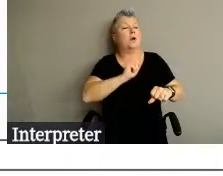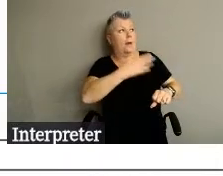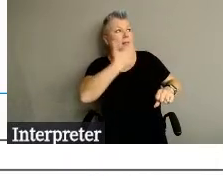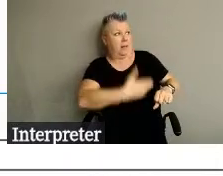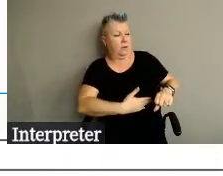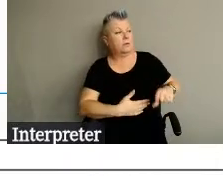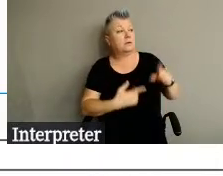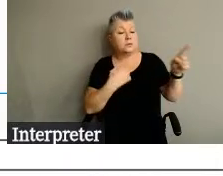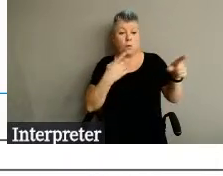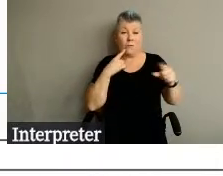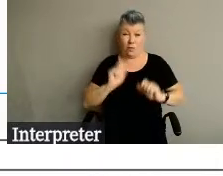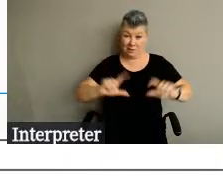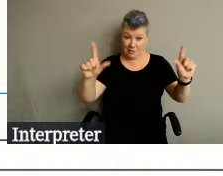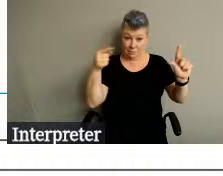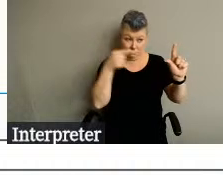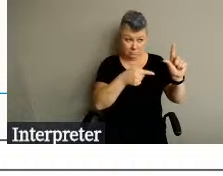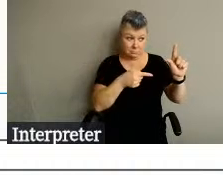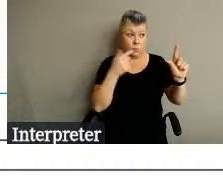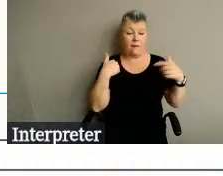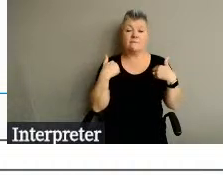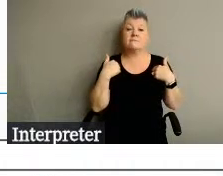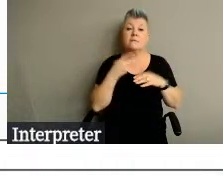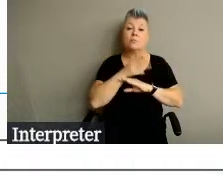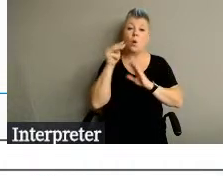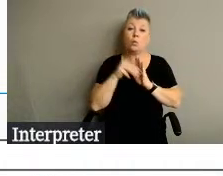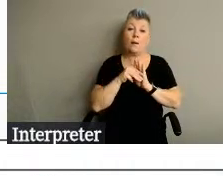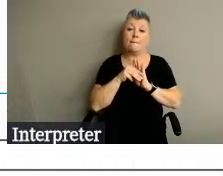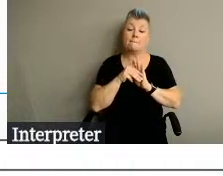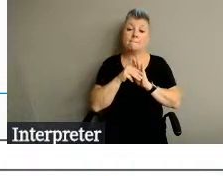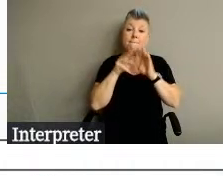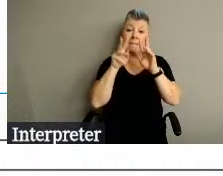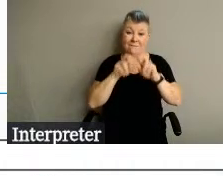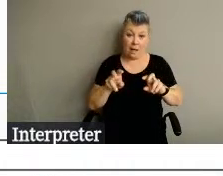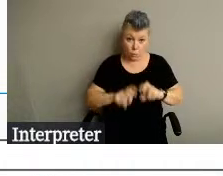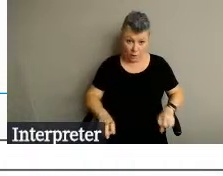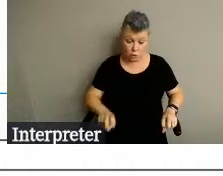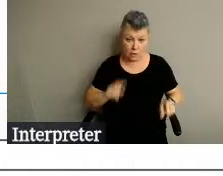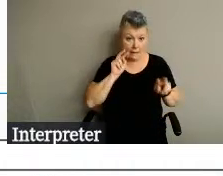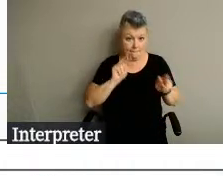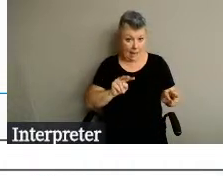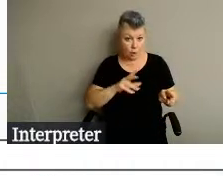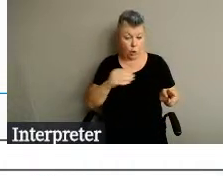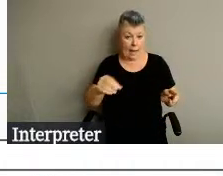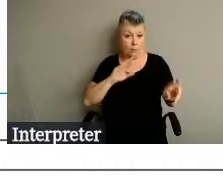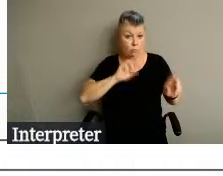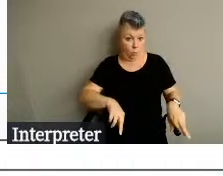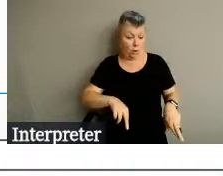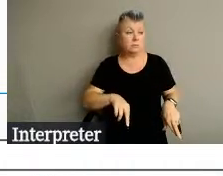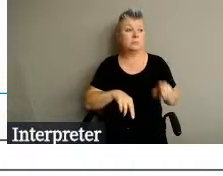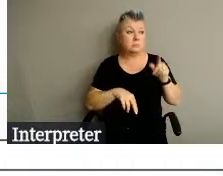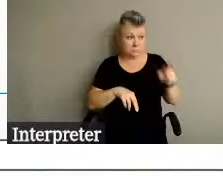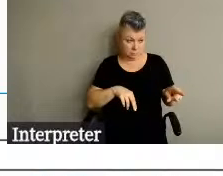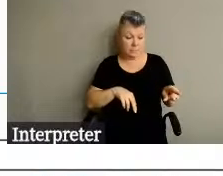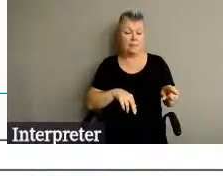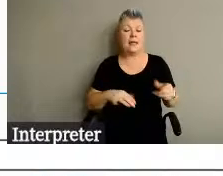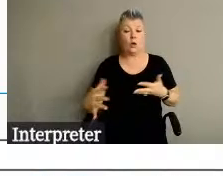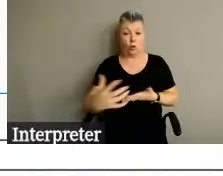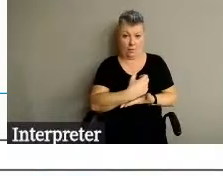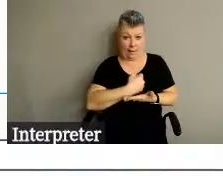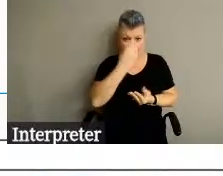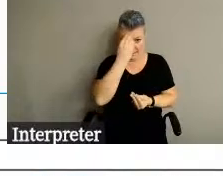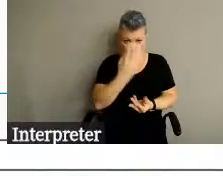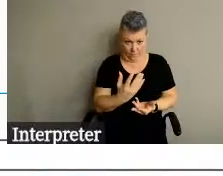And then, so on this slide, we have our program evaluation monitoring report where they were able to collect the